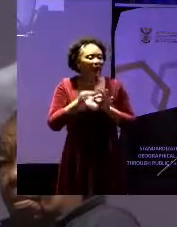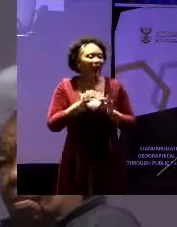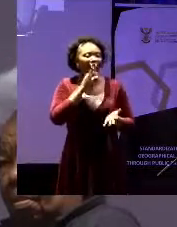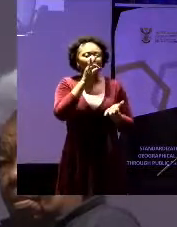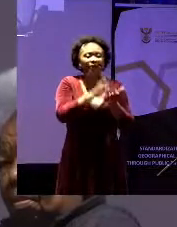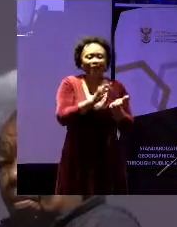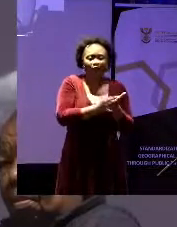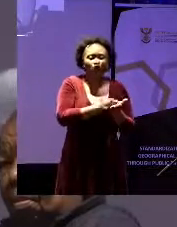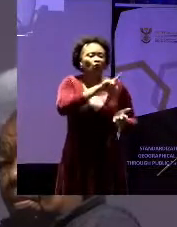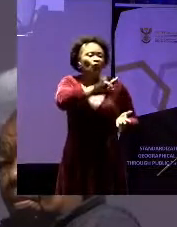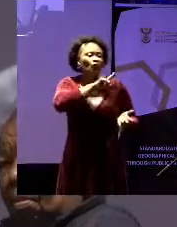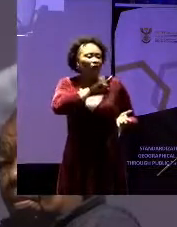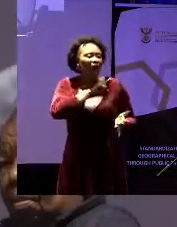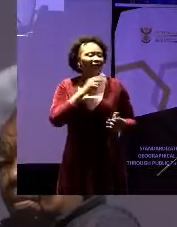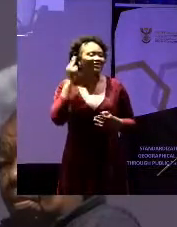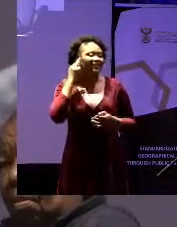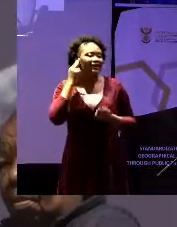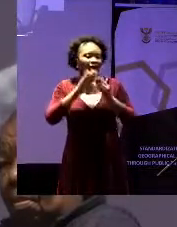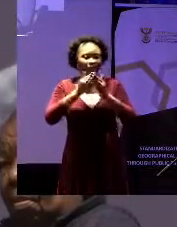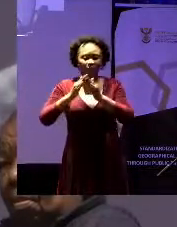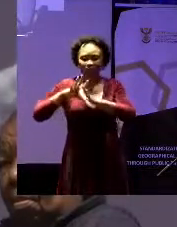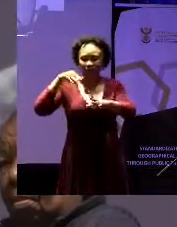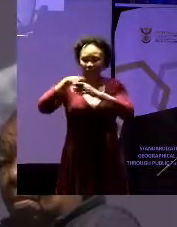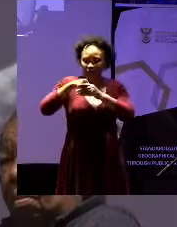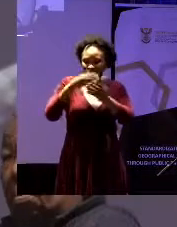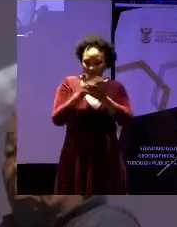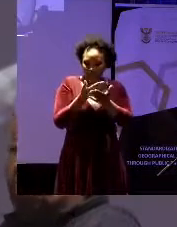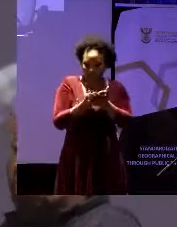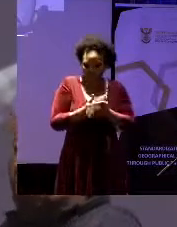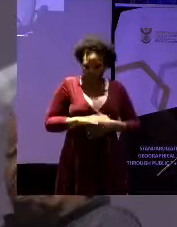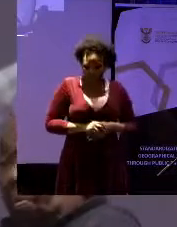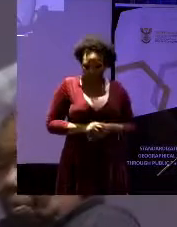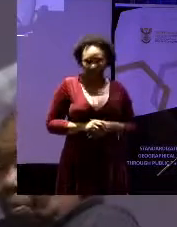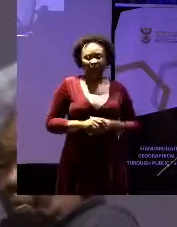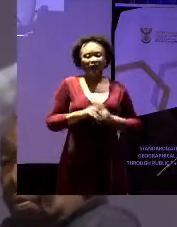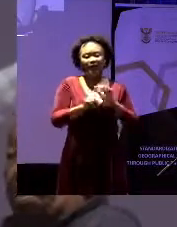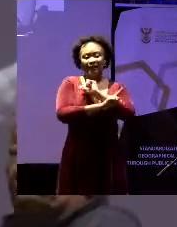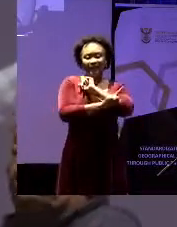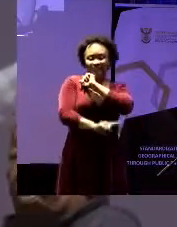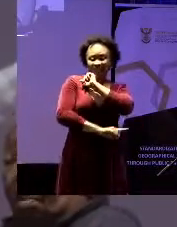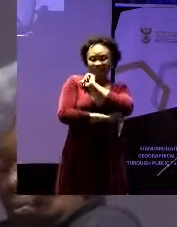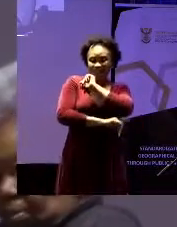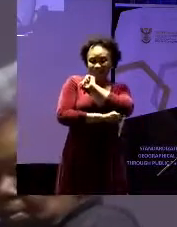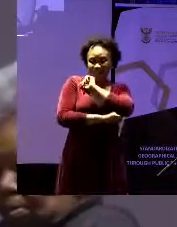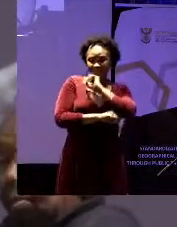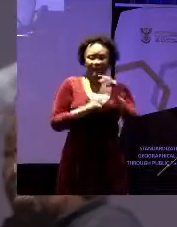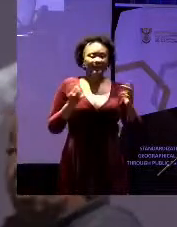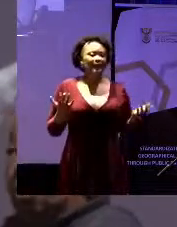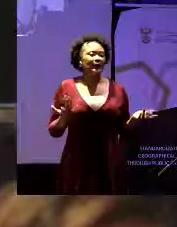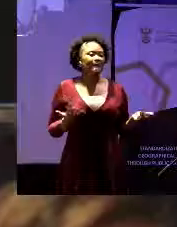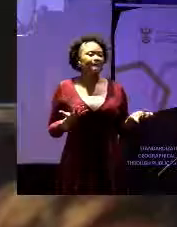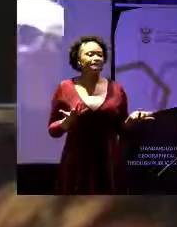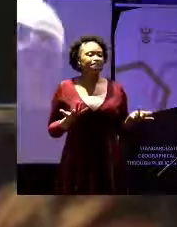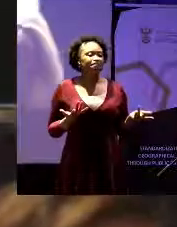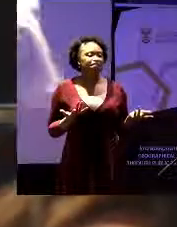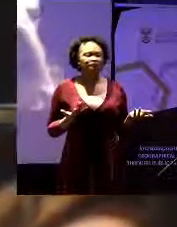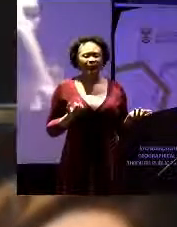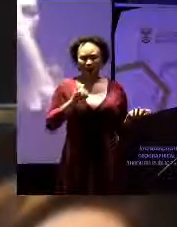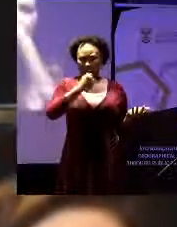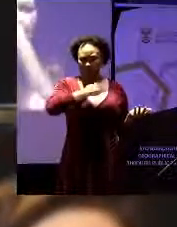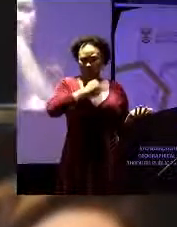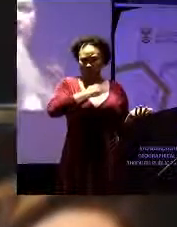deaf community. So that is my first recommendation. And secondly, from my